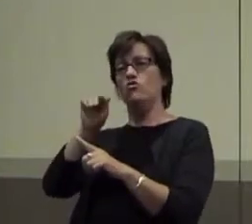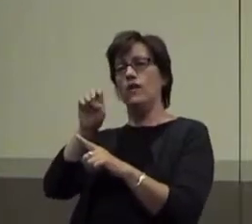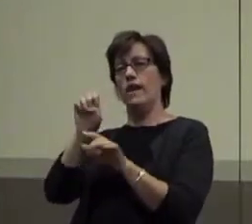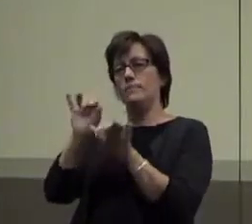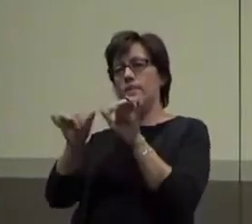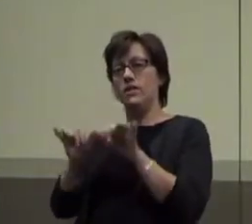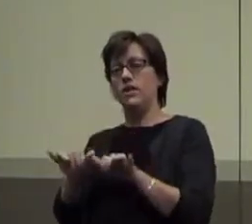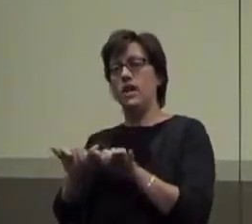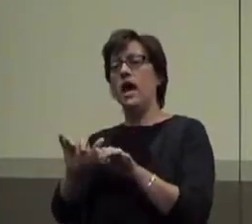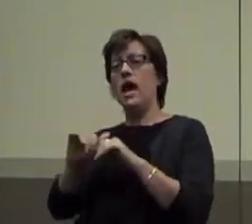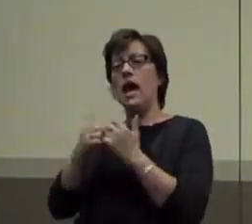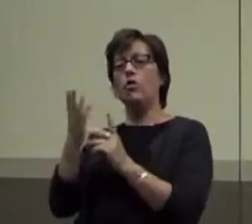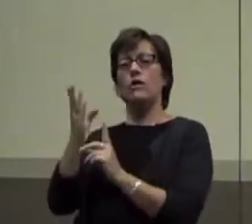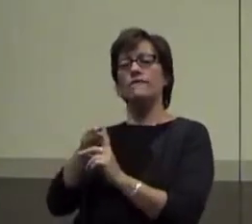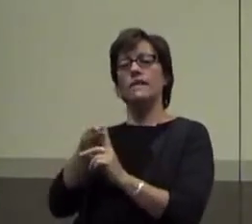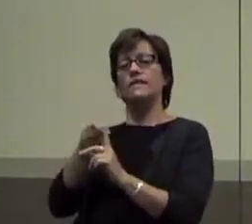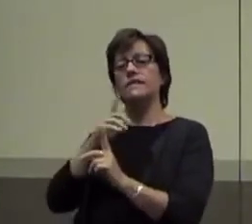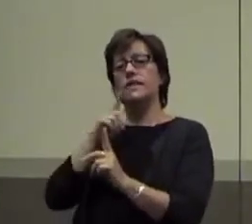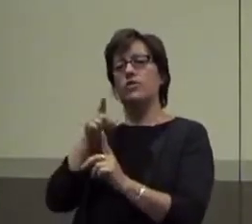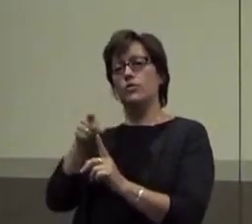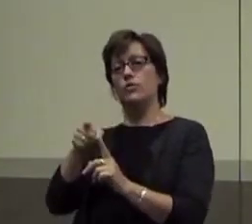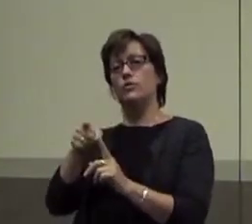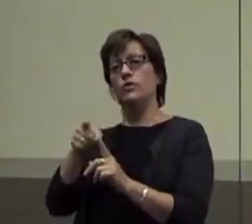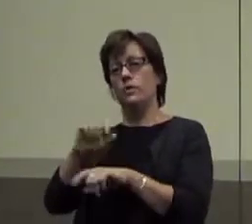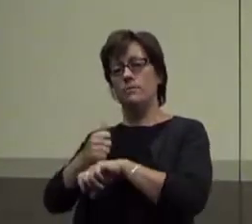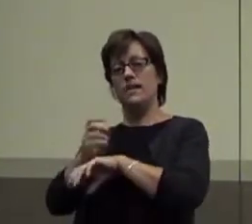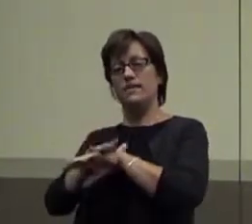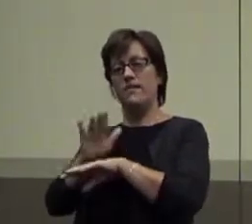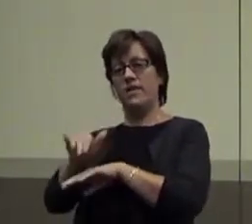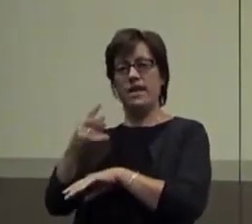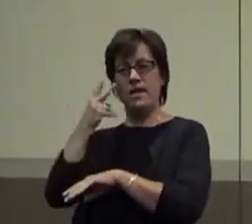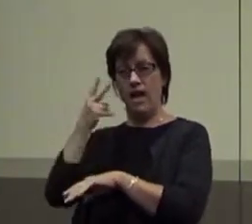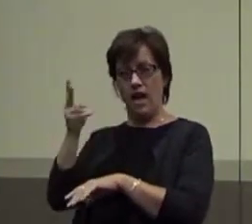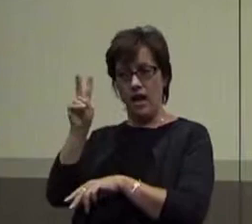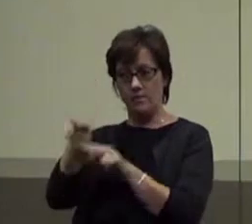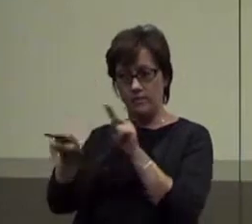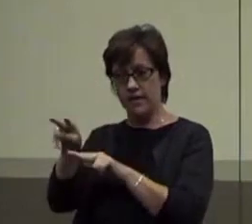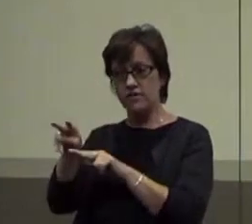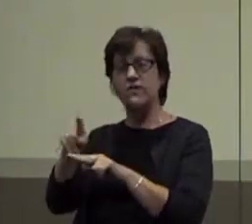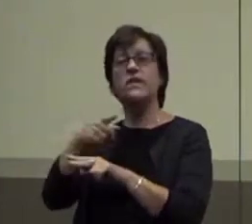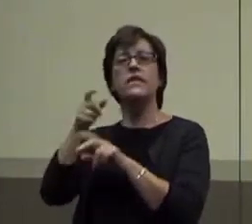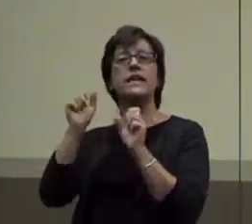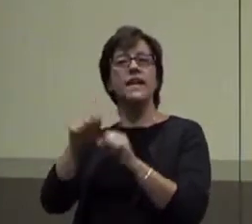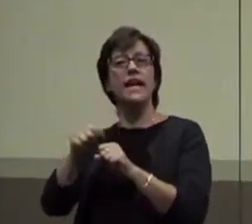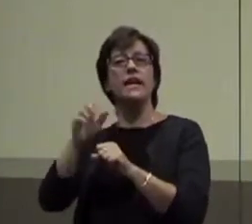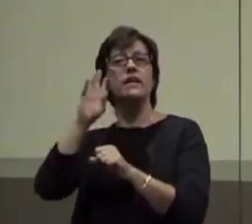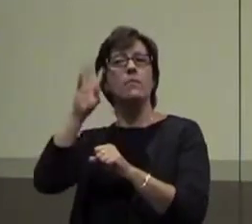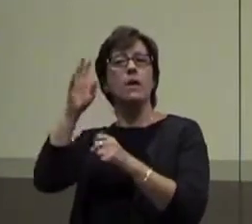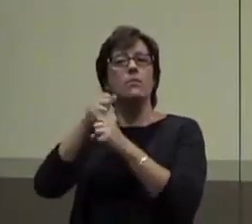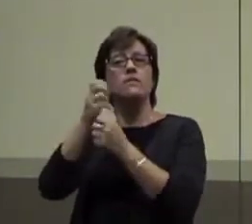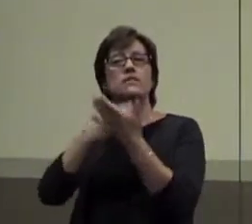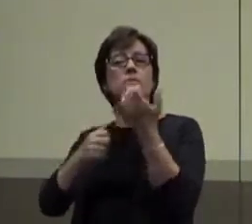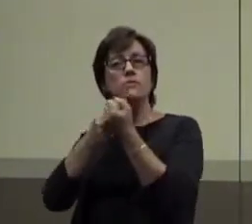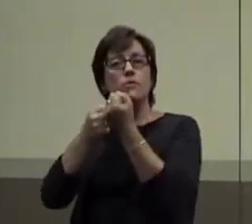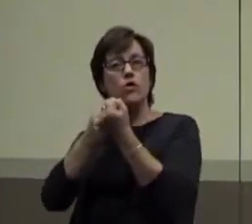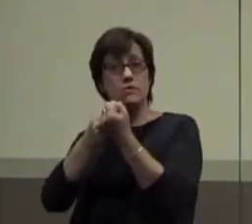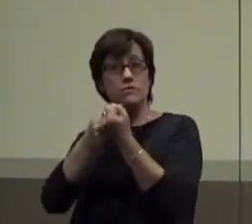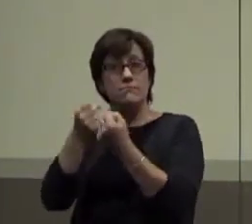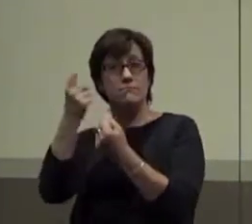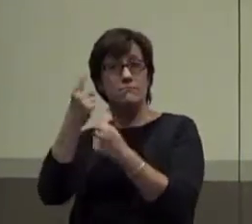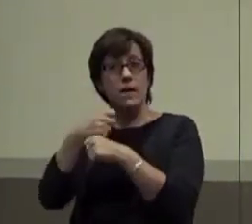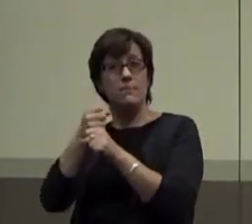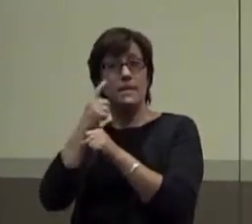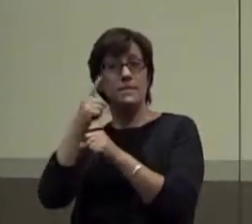this observation, that they would be able to come up with some supports for that guy? Does that make sense of how the ABC recording